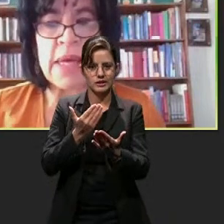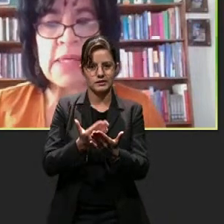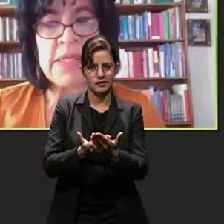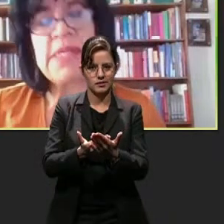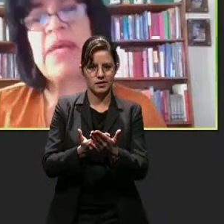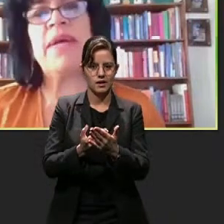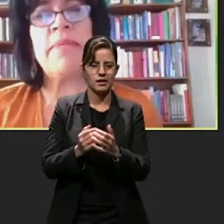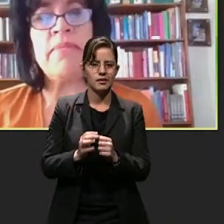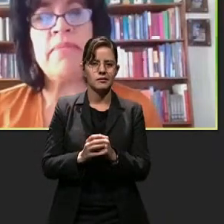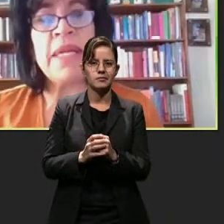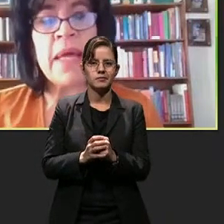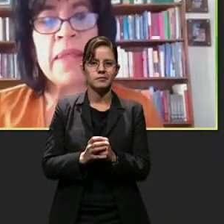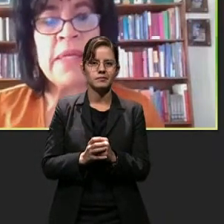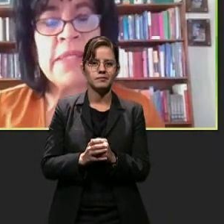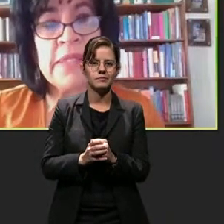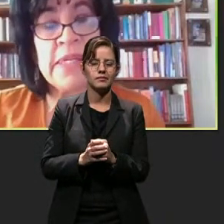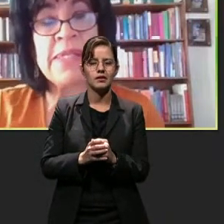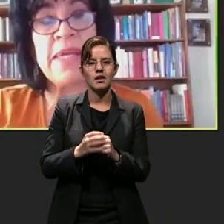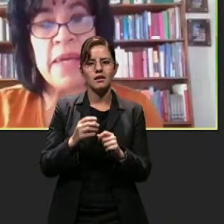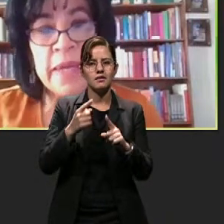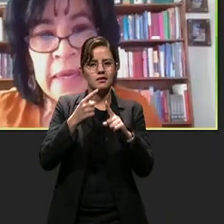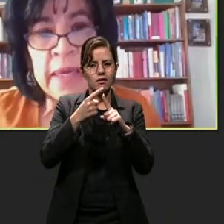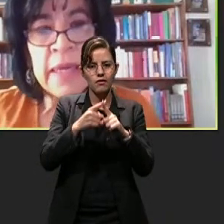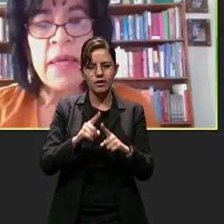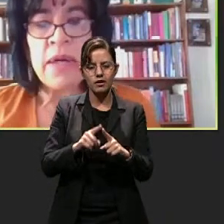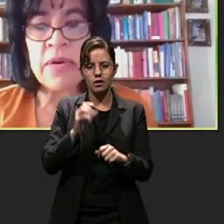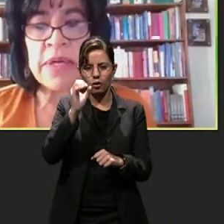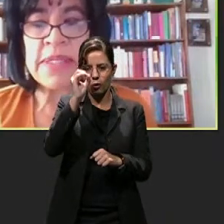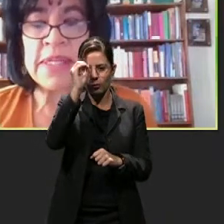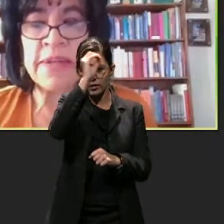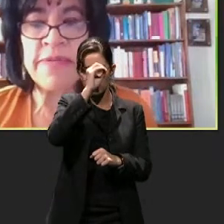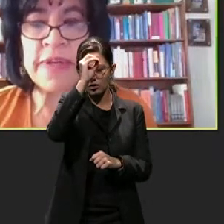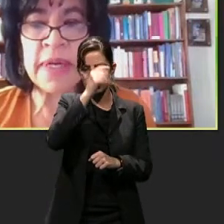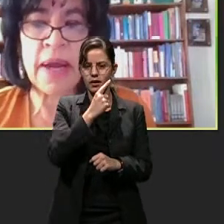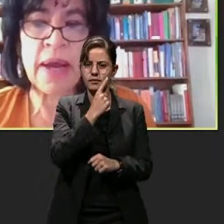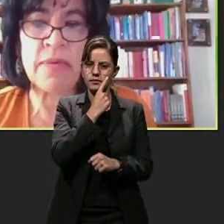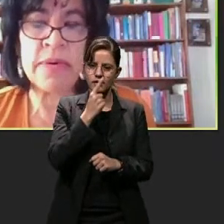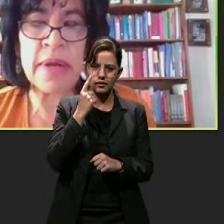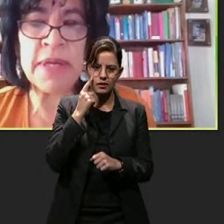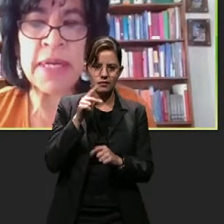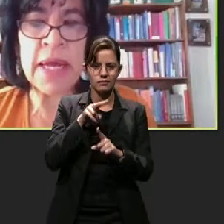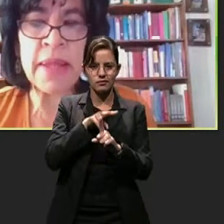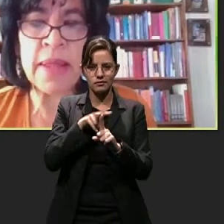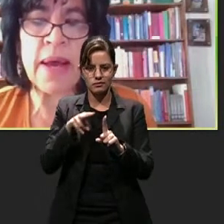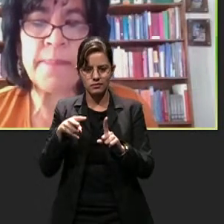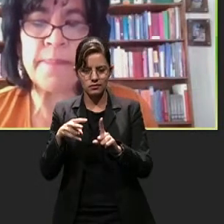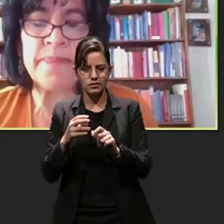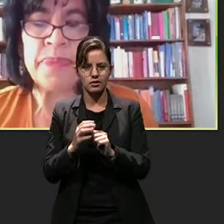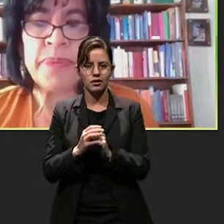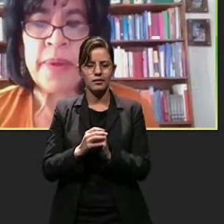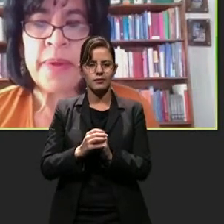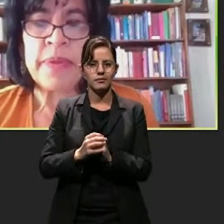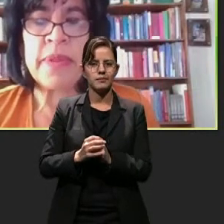have a problematics and from several points of views.